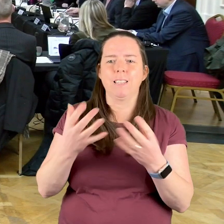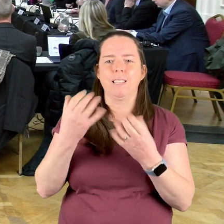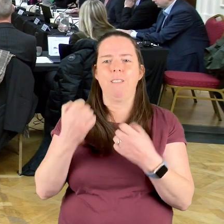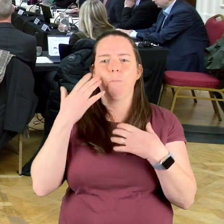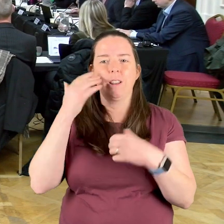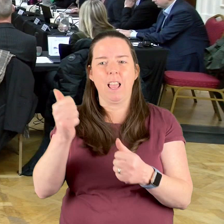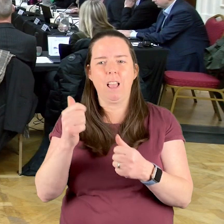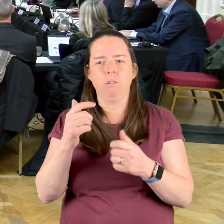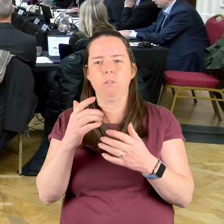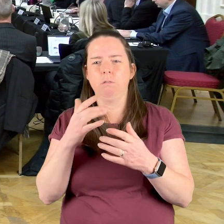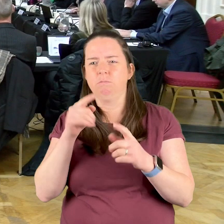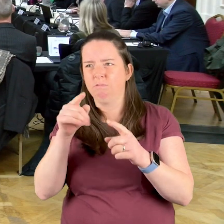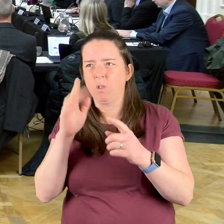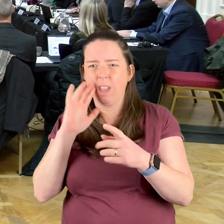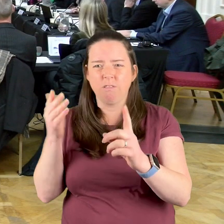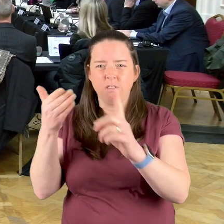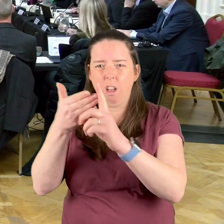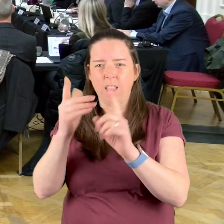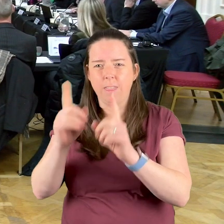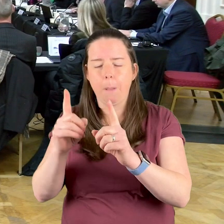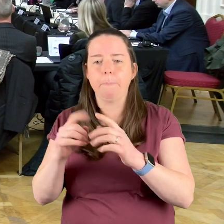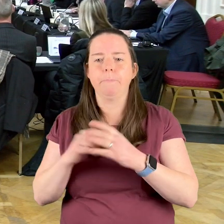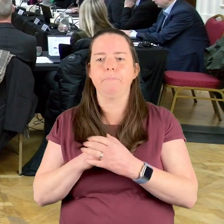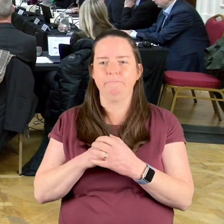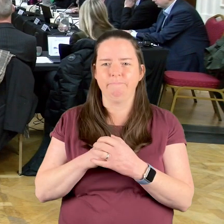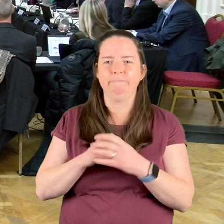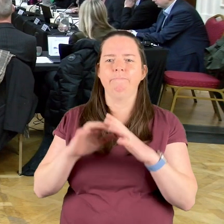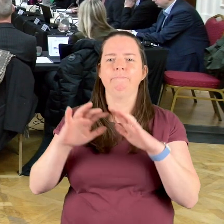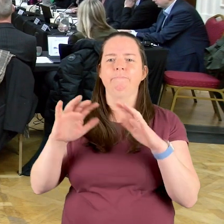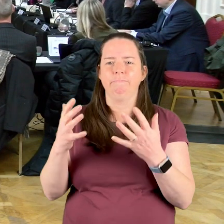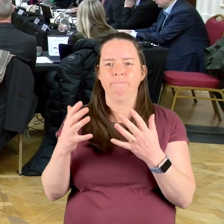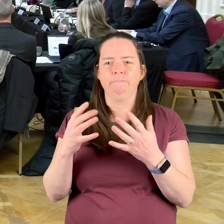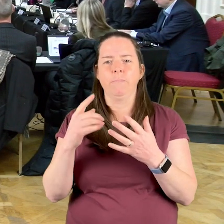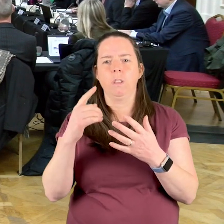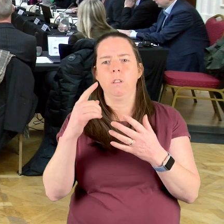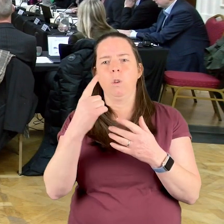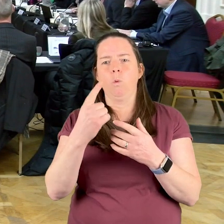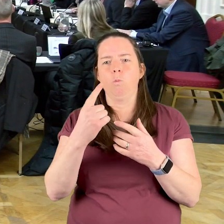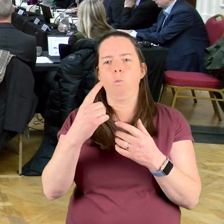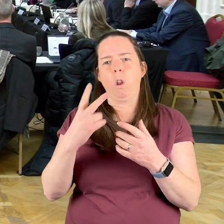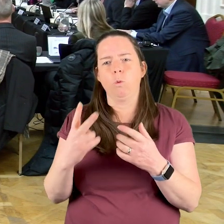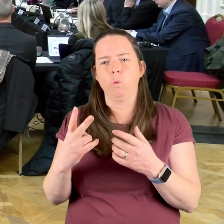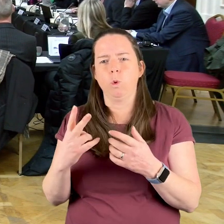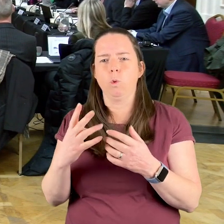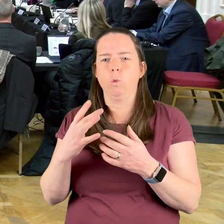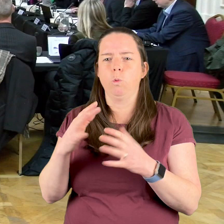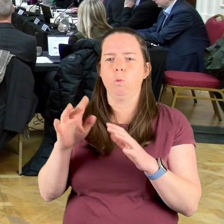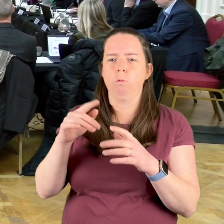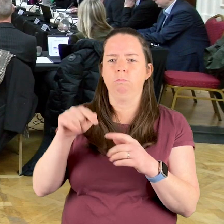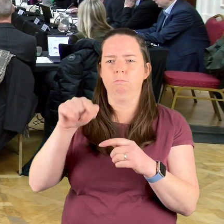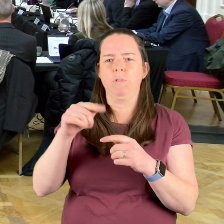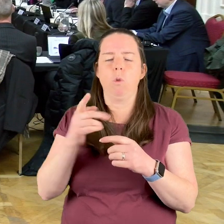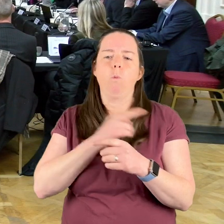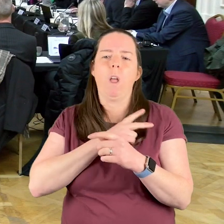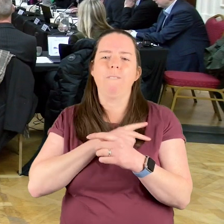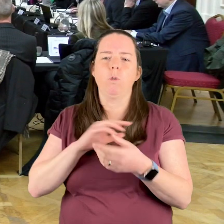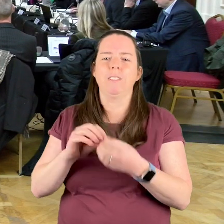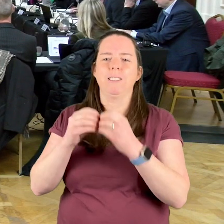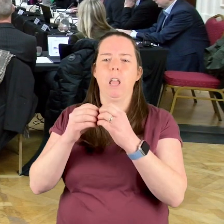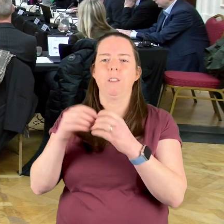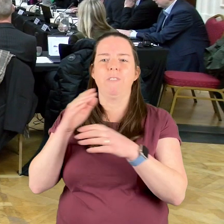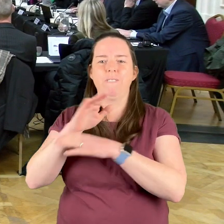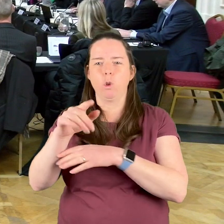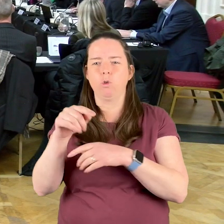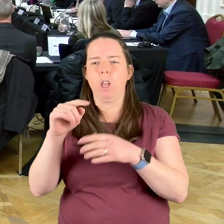would target. And the second one, two out of those four, is around the workforce design